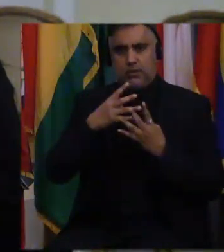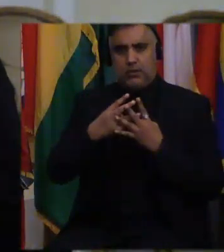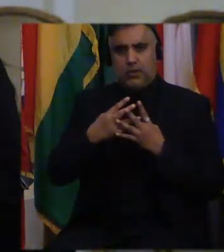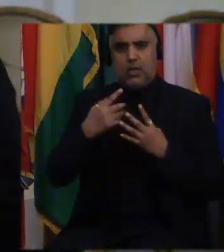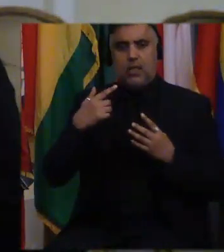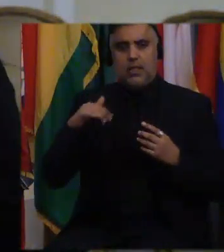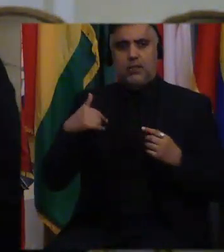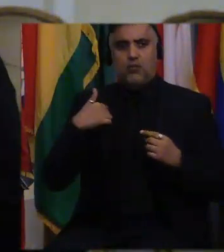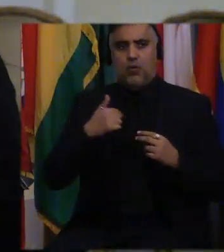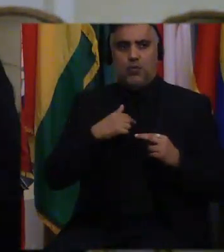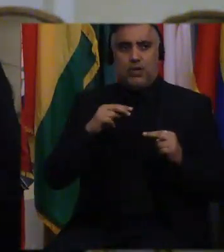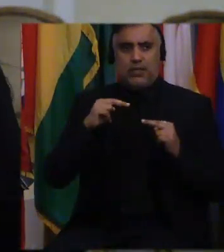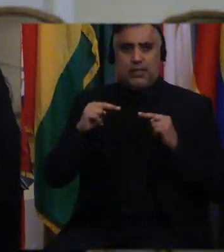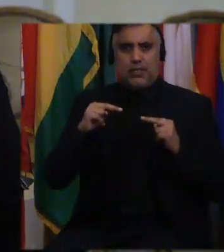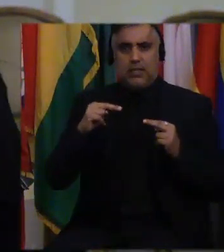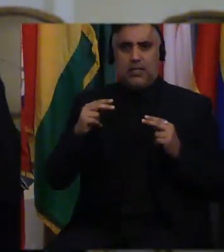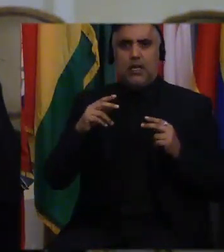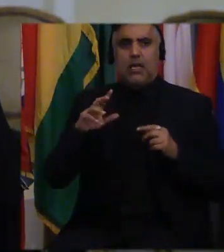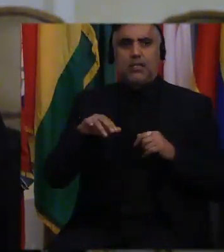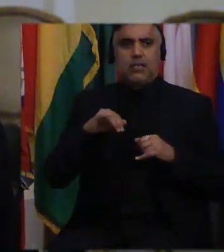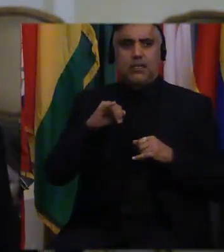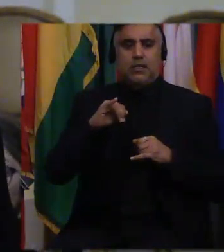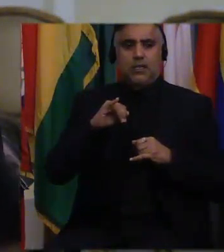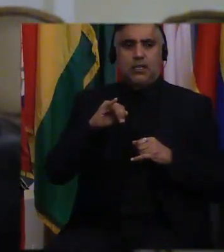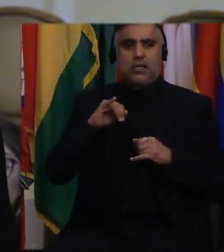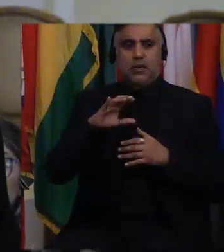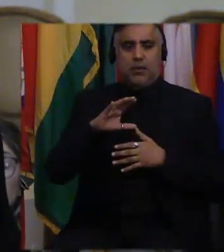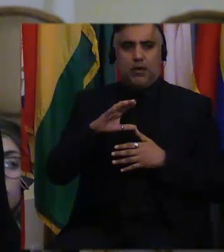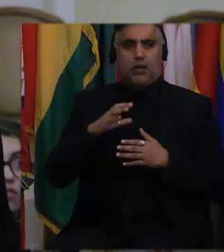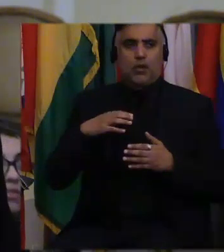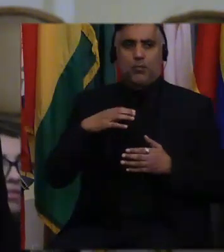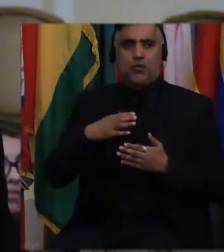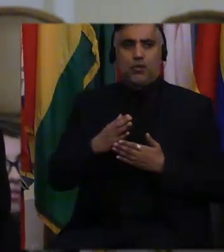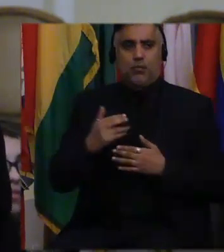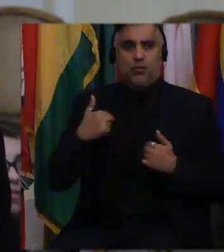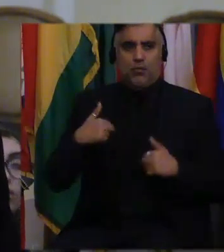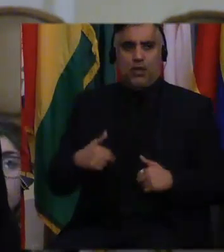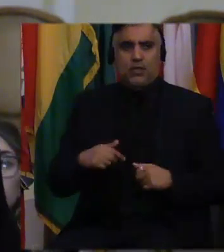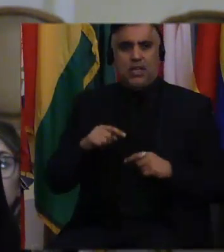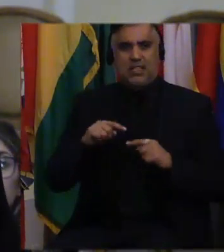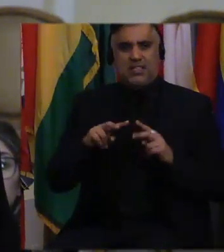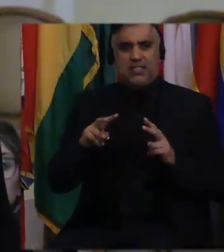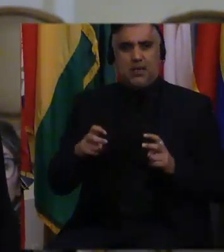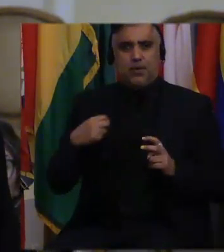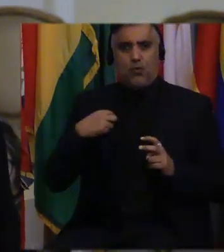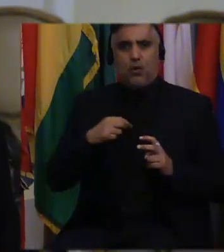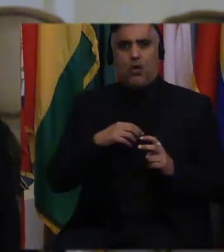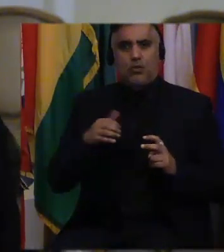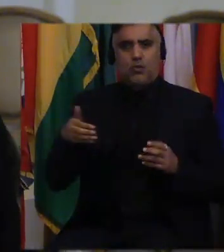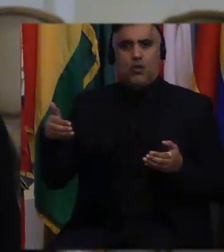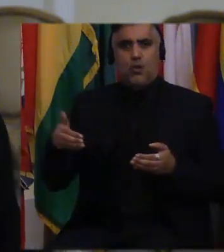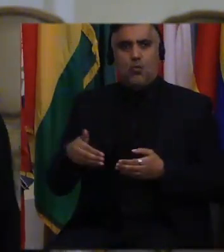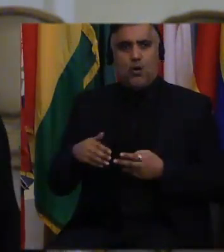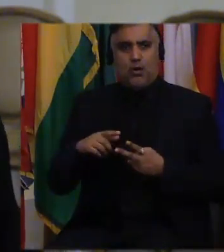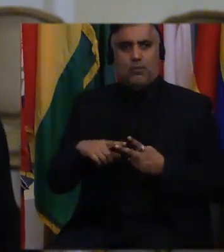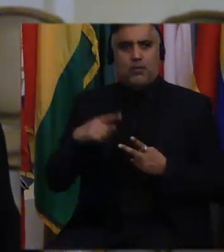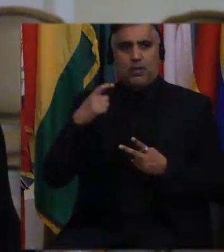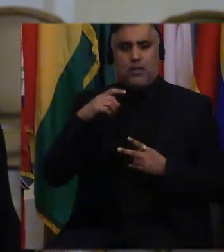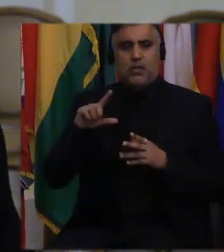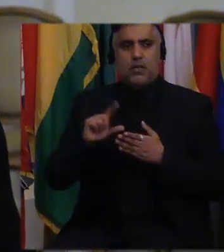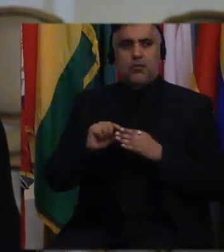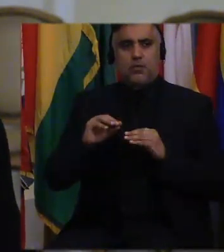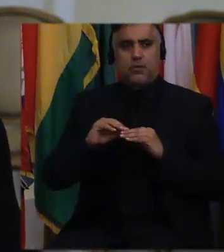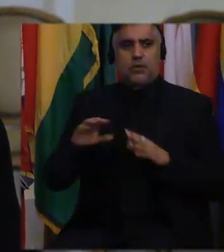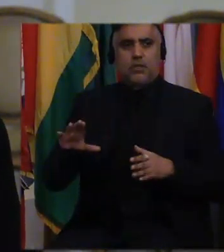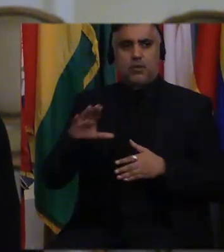that we are litigating at the Inter-American Commission on Human Rights. On this topic, we also welcome the latest press release